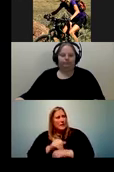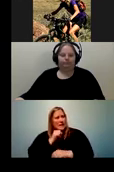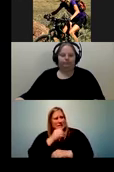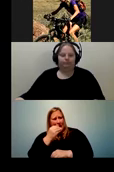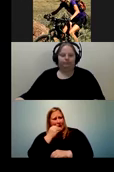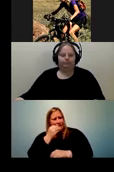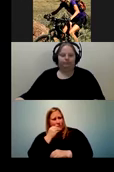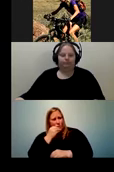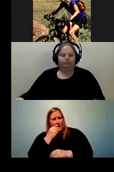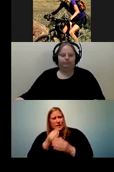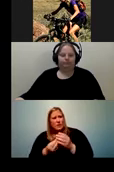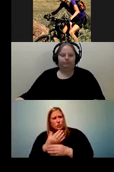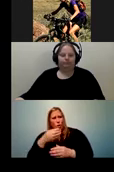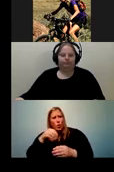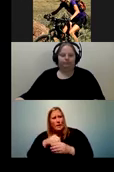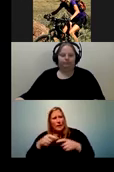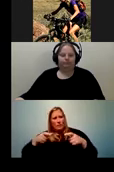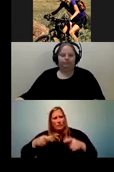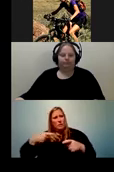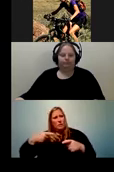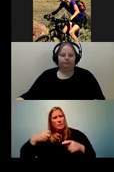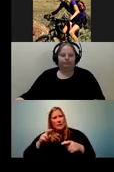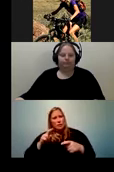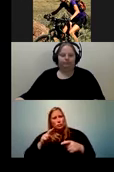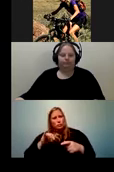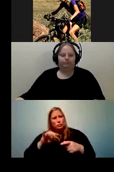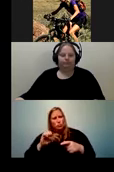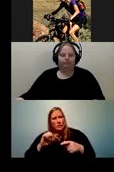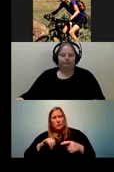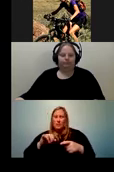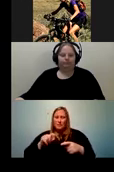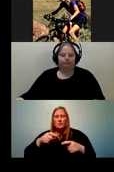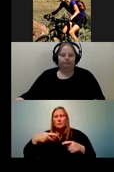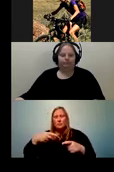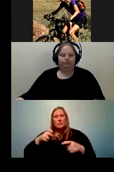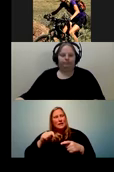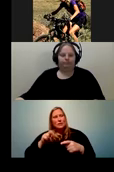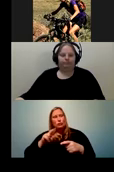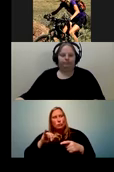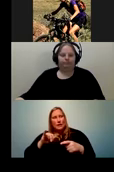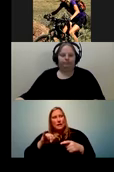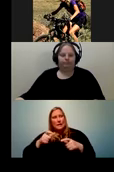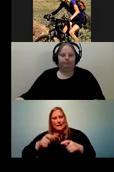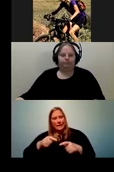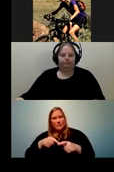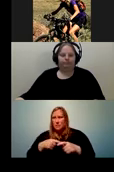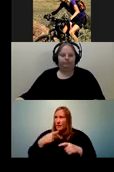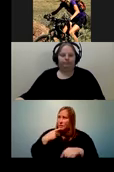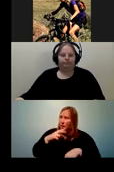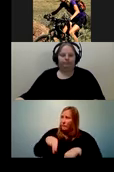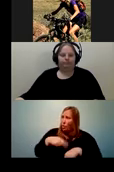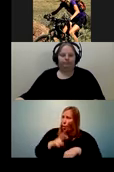petri dish. And I said, of course it is. Of course it's grown in a petri dish.